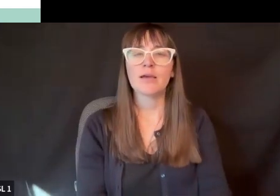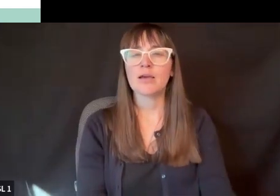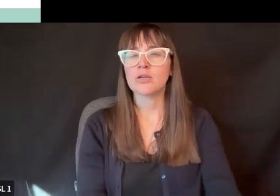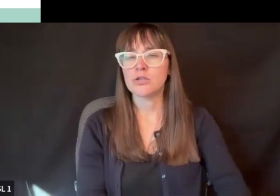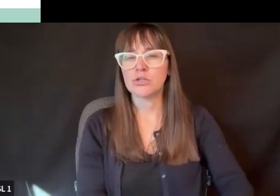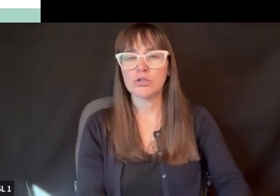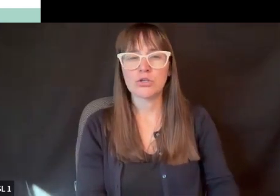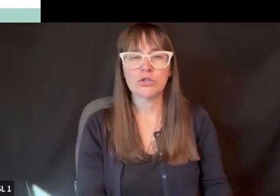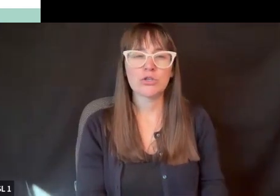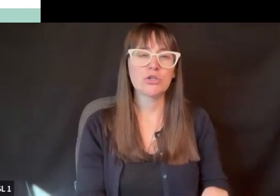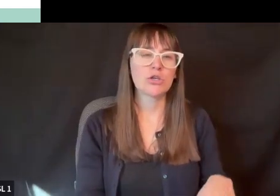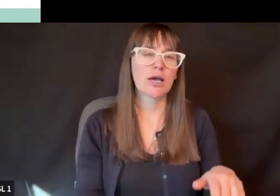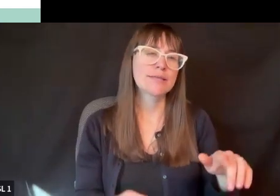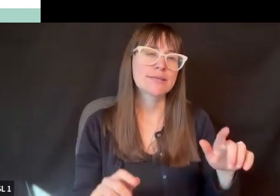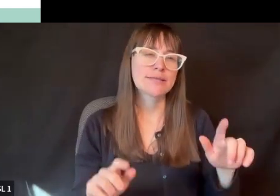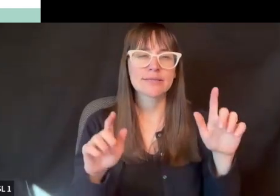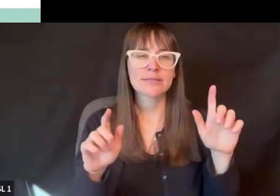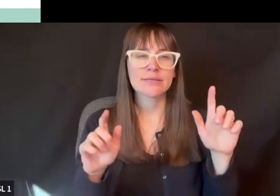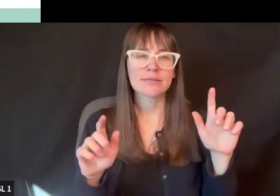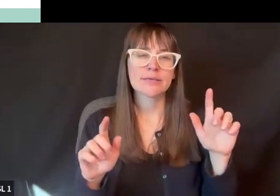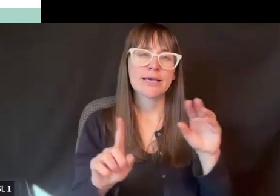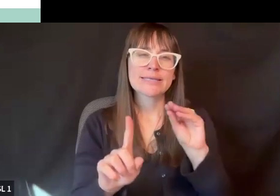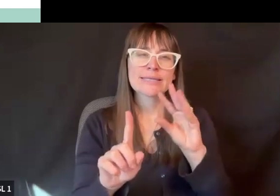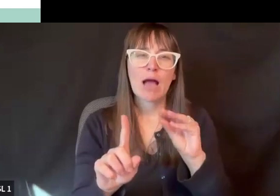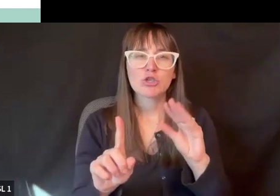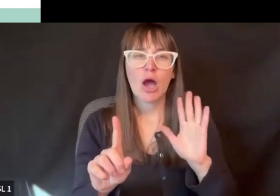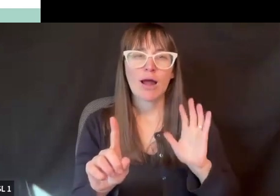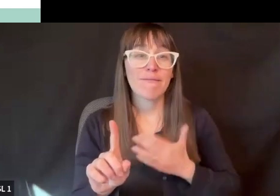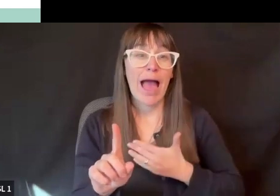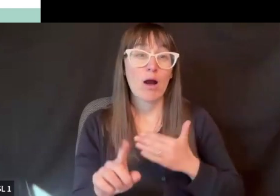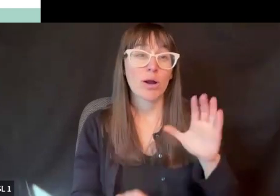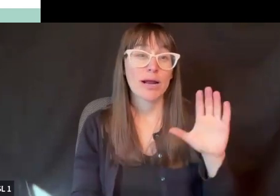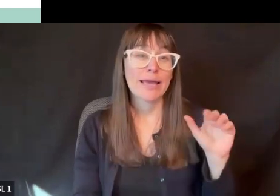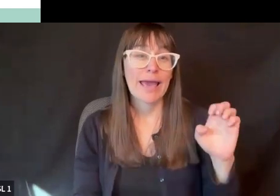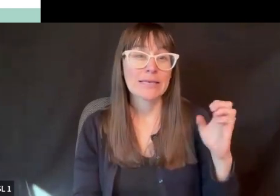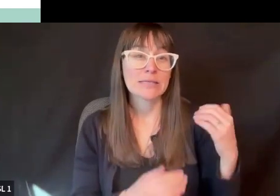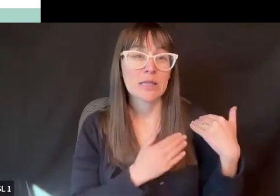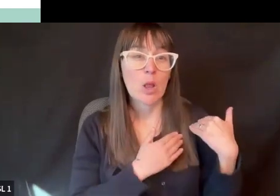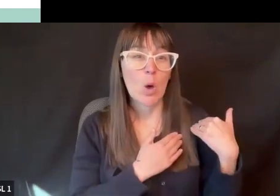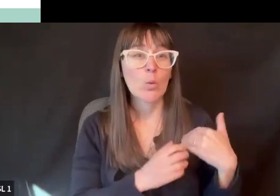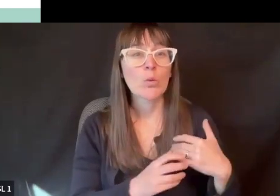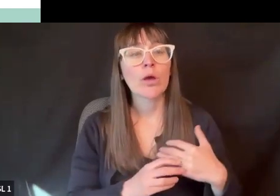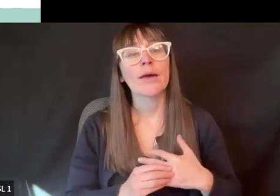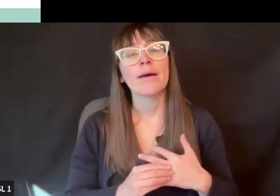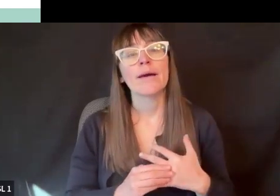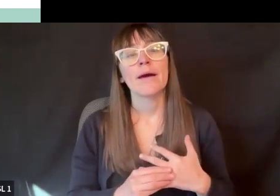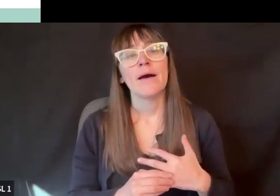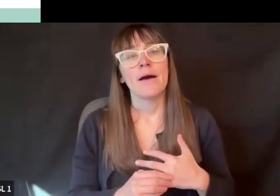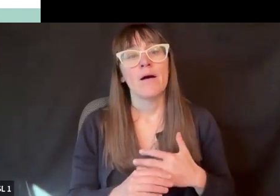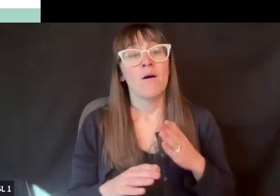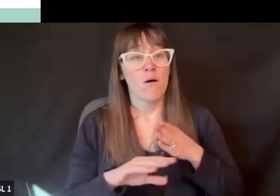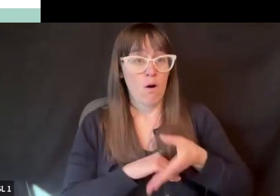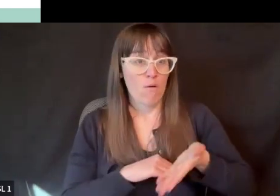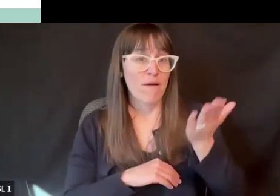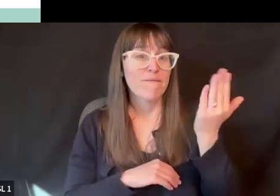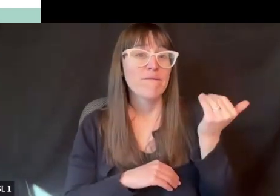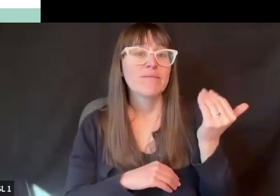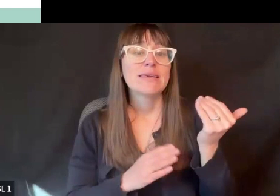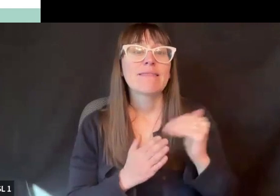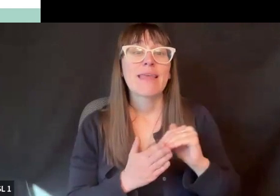So this gives you a snapshot of the caseloads from some of our larger programs. Integrated intake provided